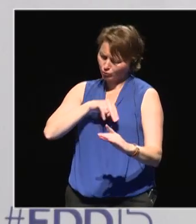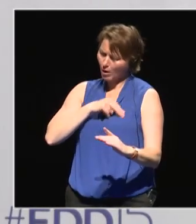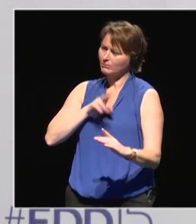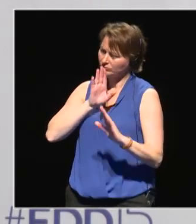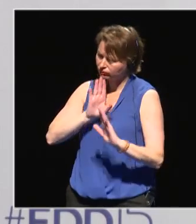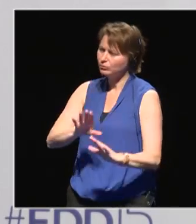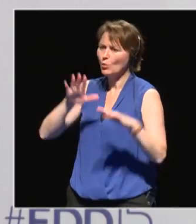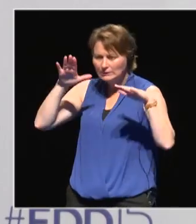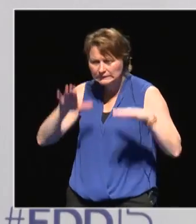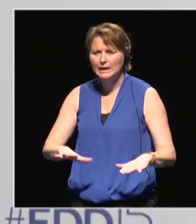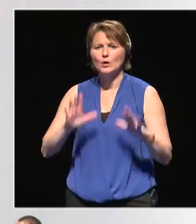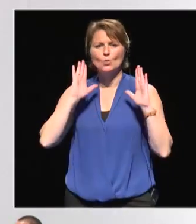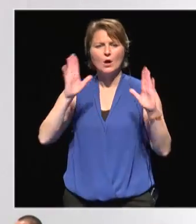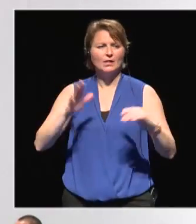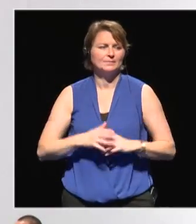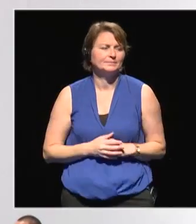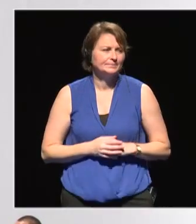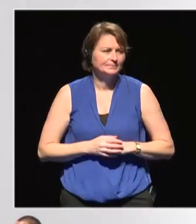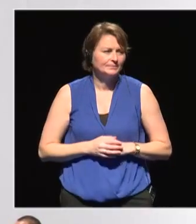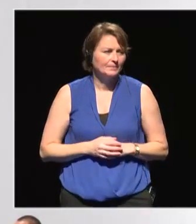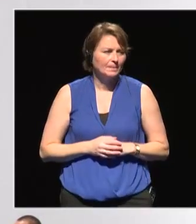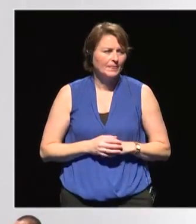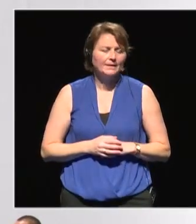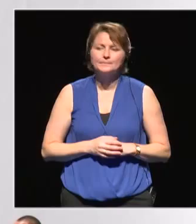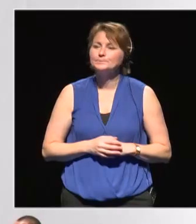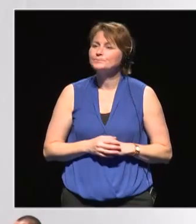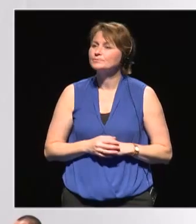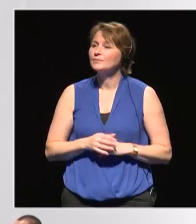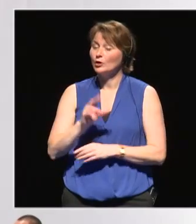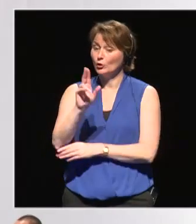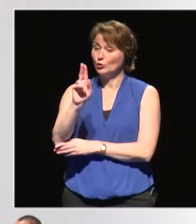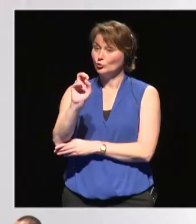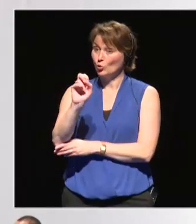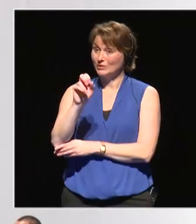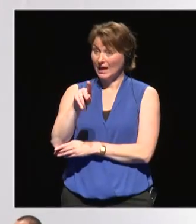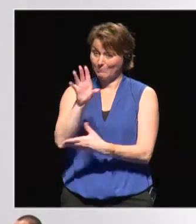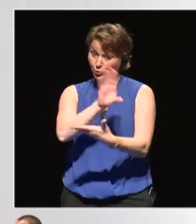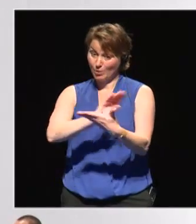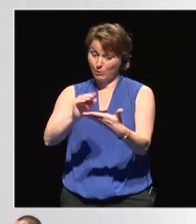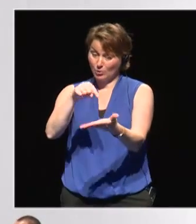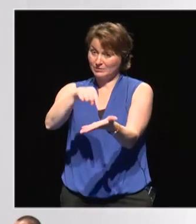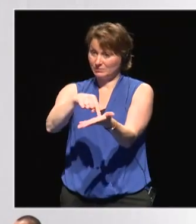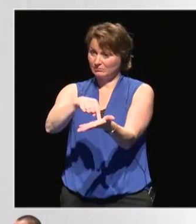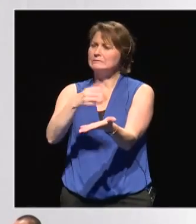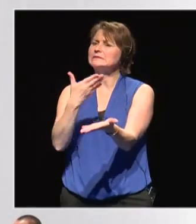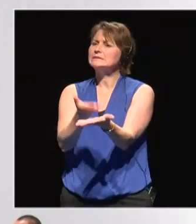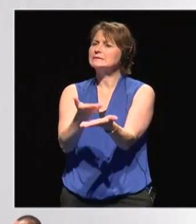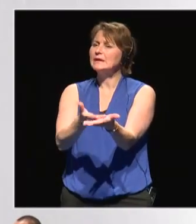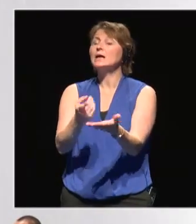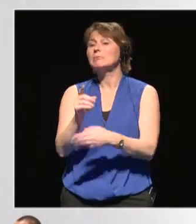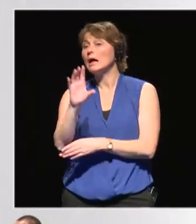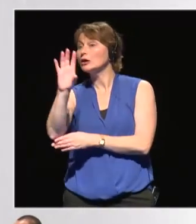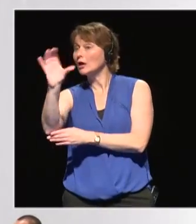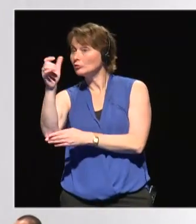kept. And the evidence in the UNEP report is that some countries have made pledges and have kept